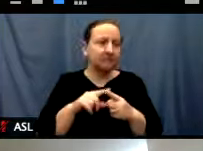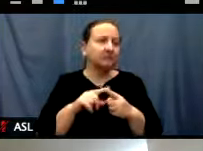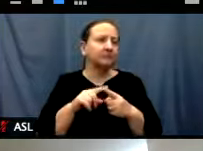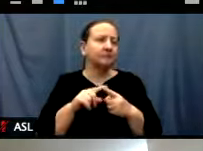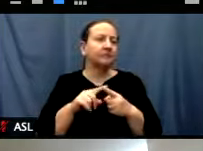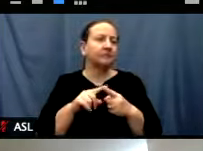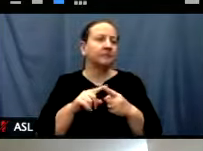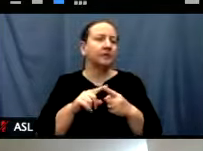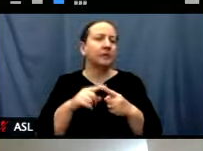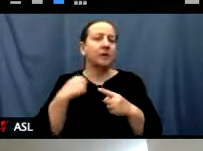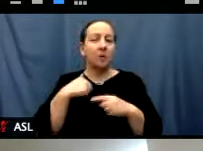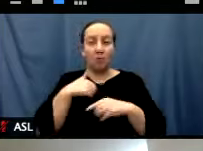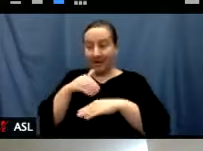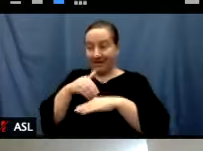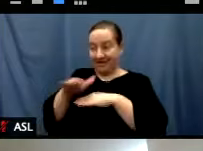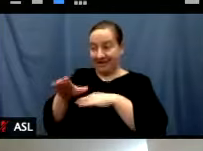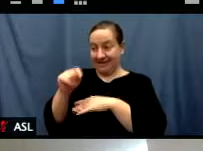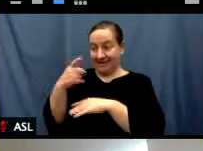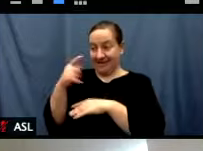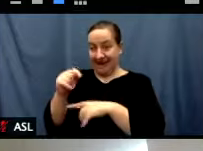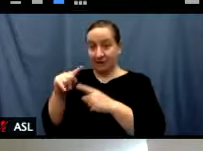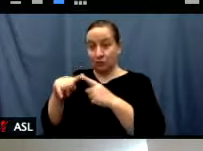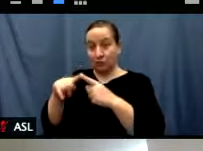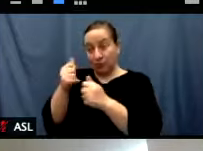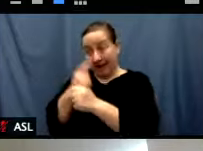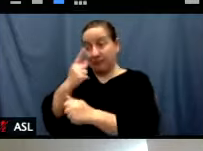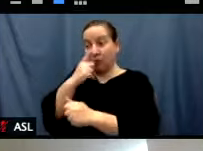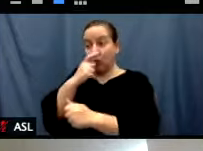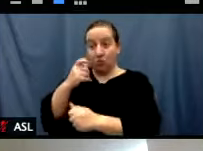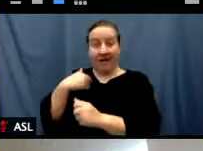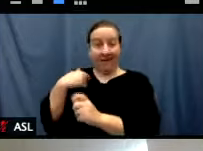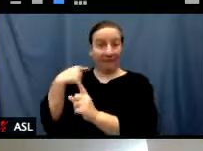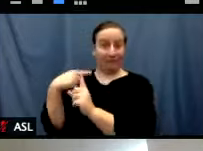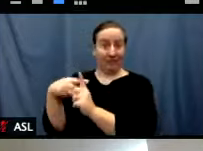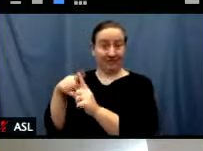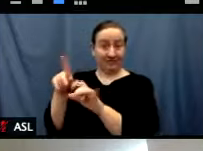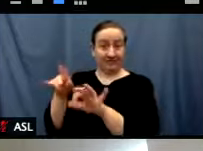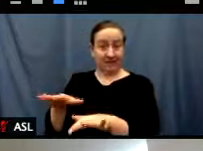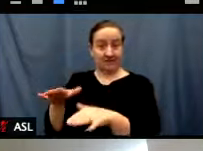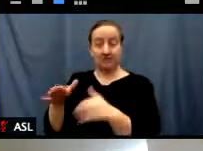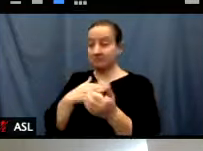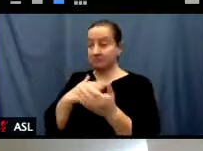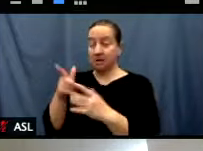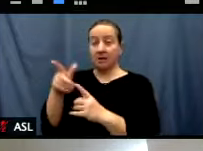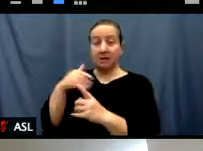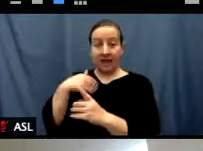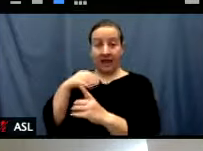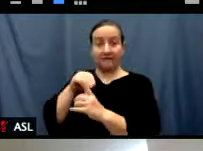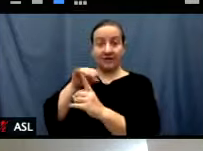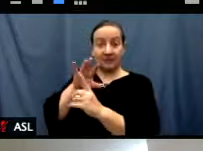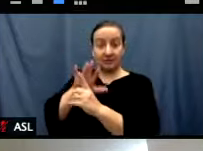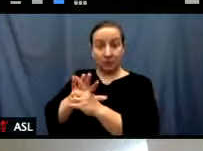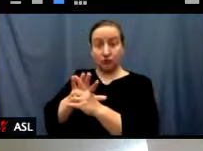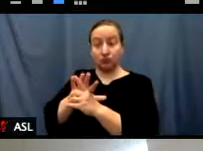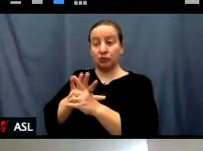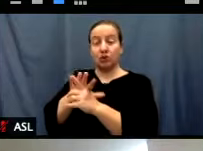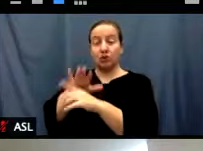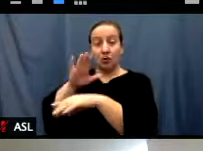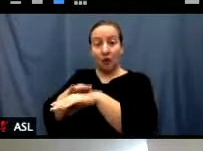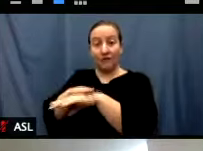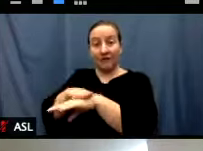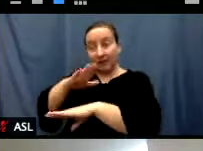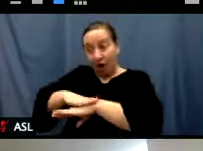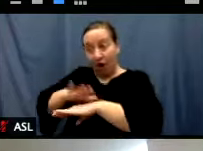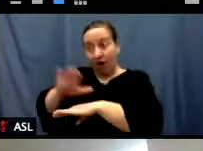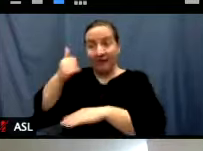we send text messages to everybody who tests positive, no matter if they have exposure notifications enabled or not. So